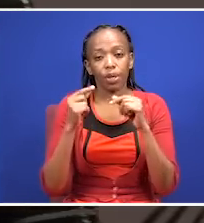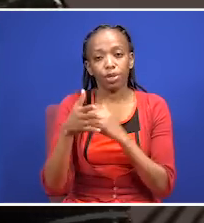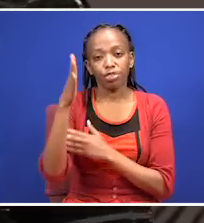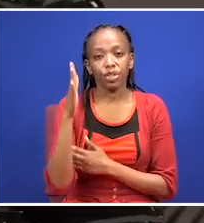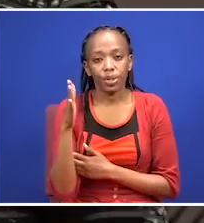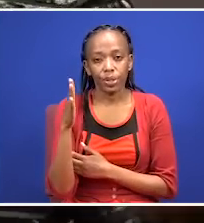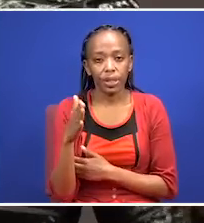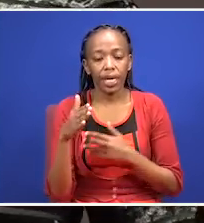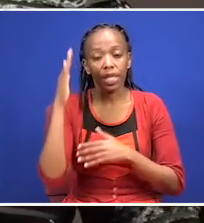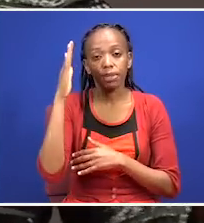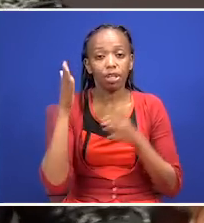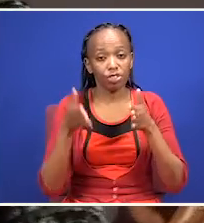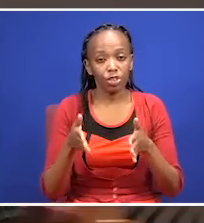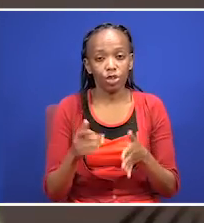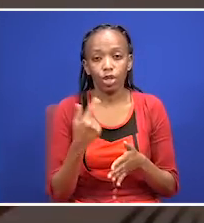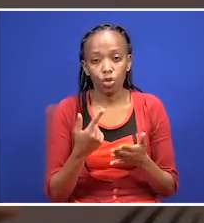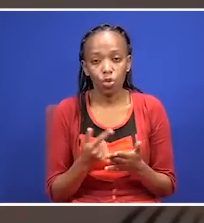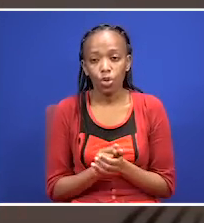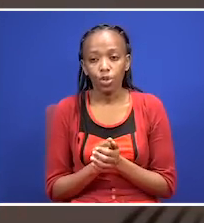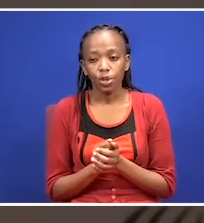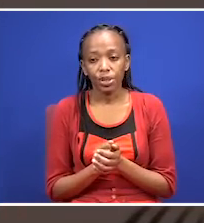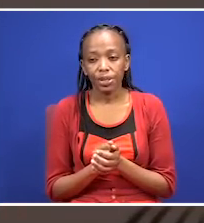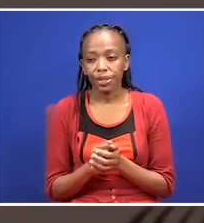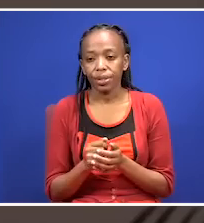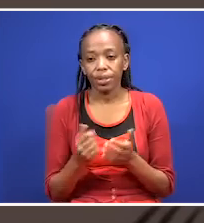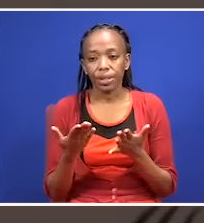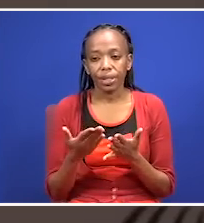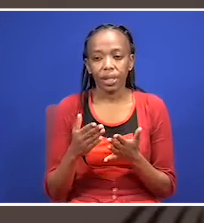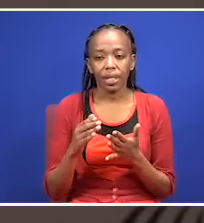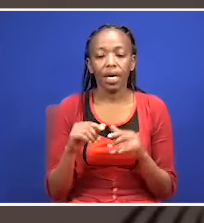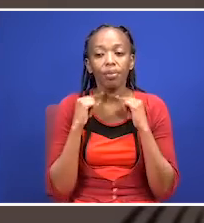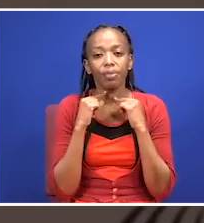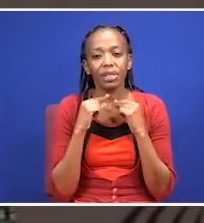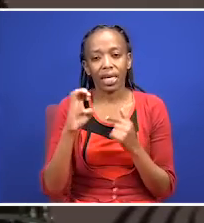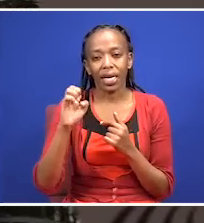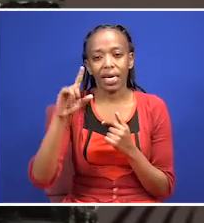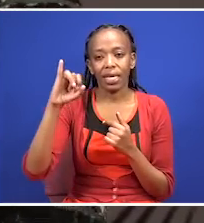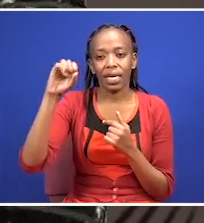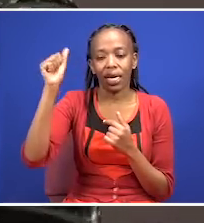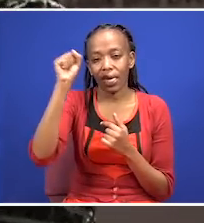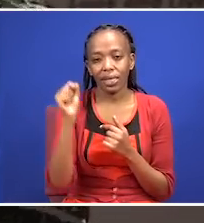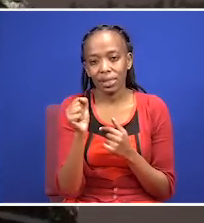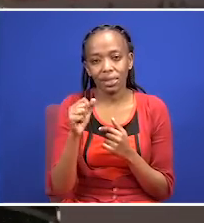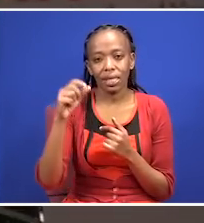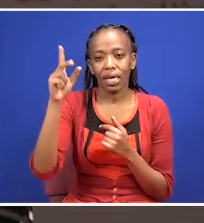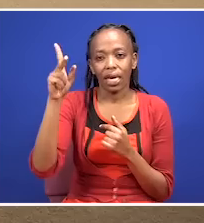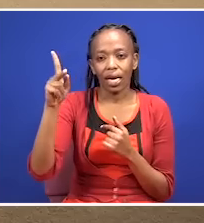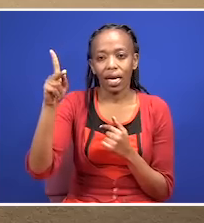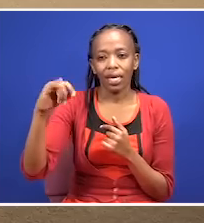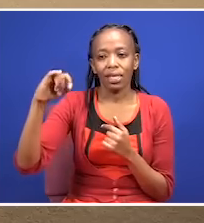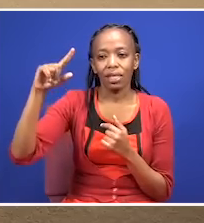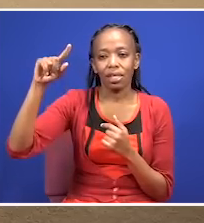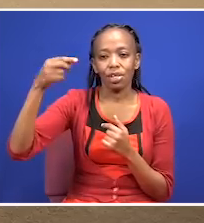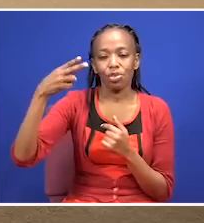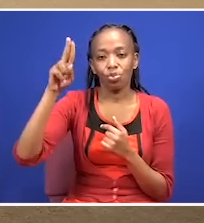god and the speaker for today is no is no other than a reverend elias maura kiduka